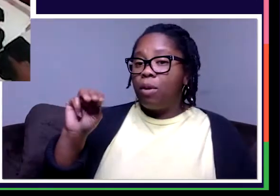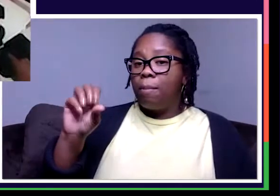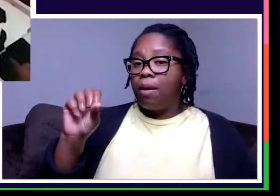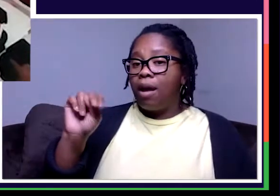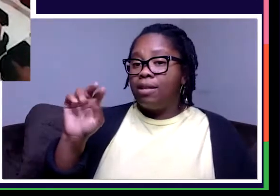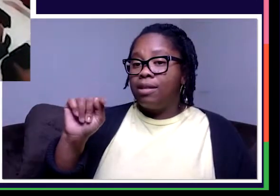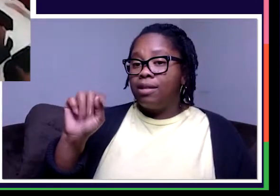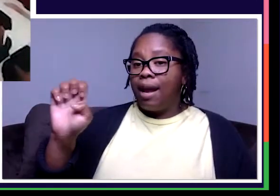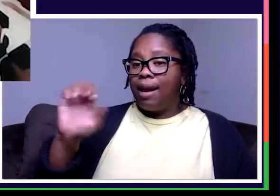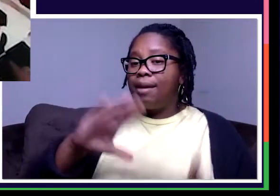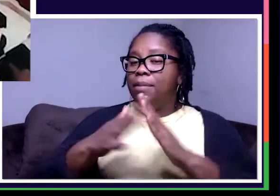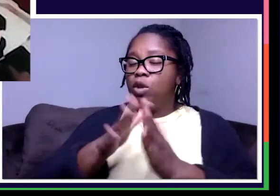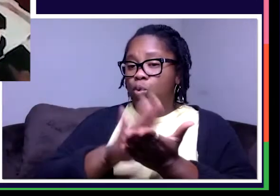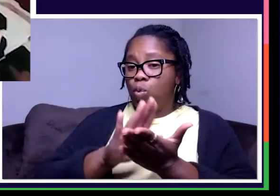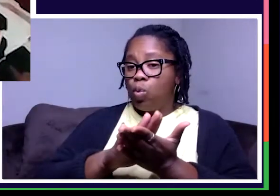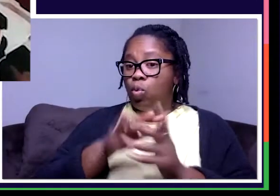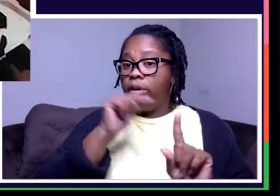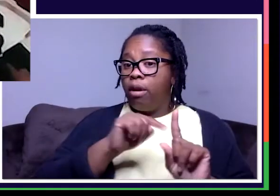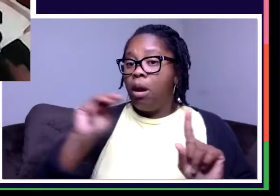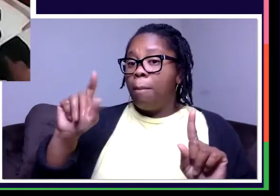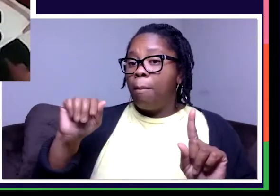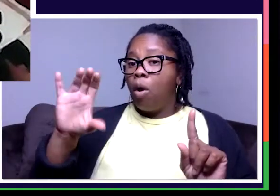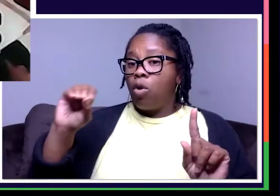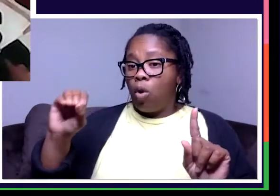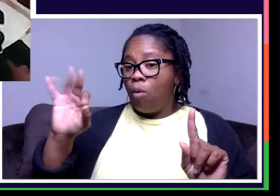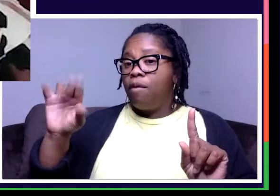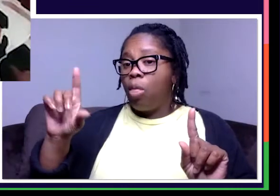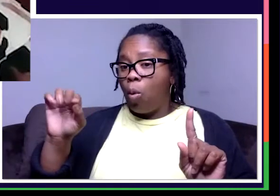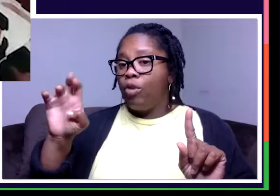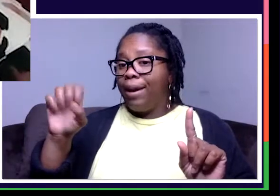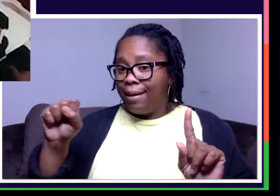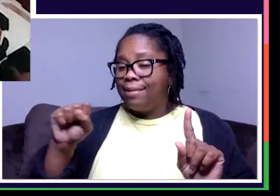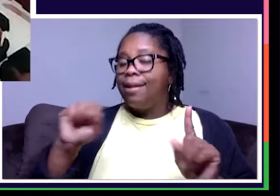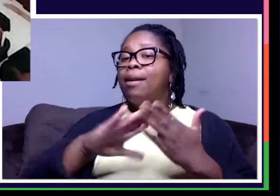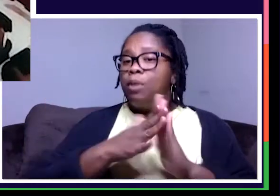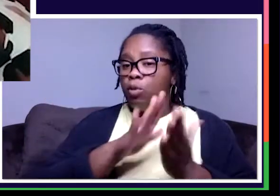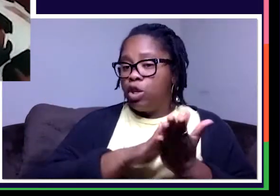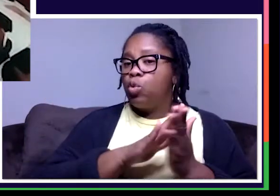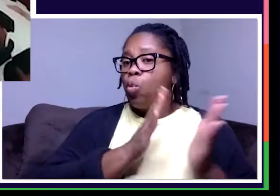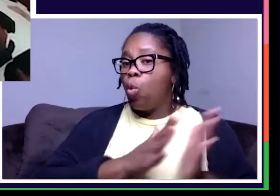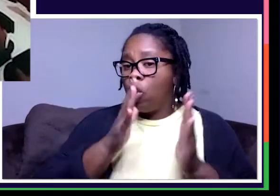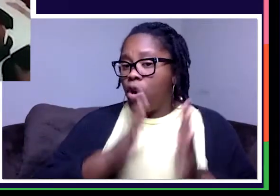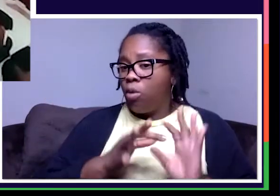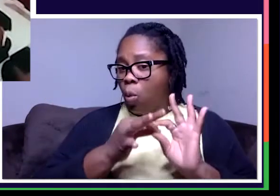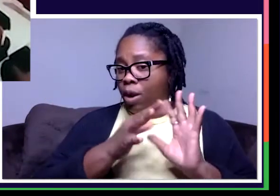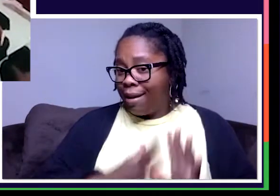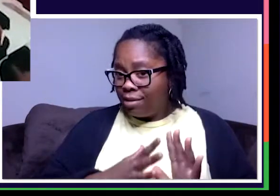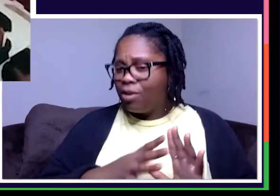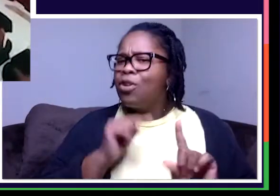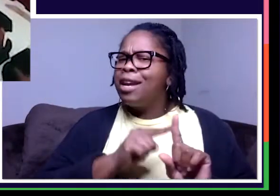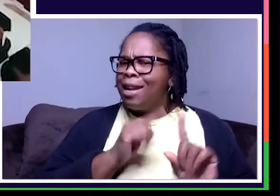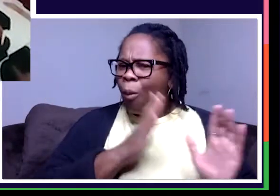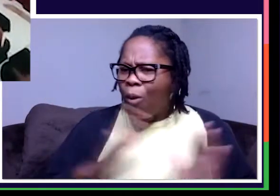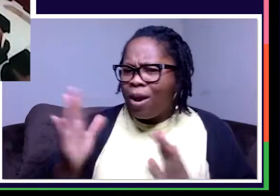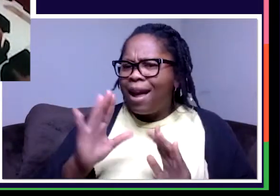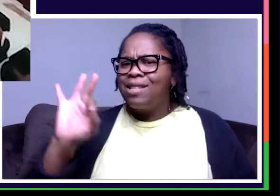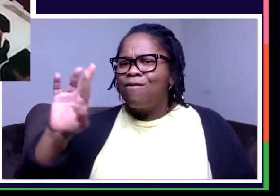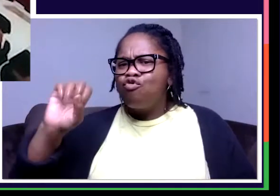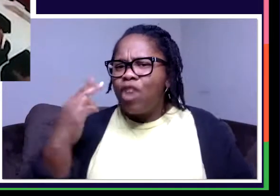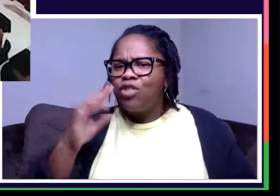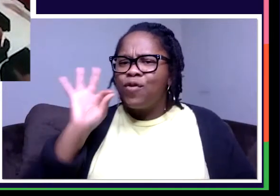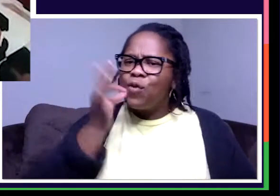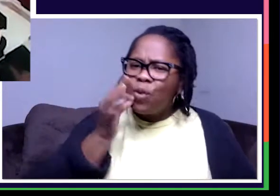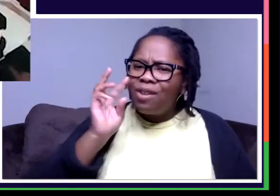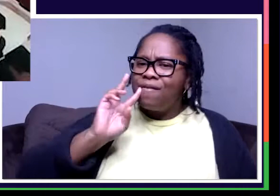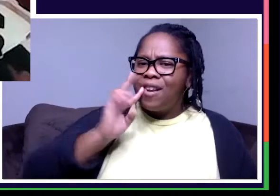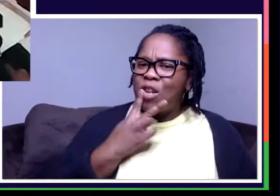At Miramonte Community School, Marco Flores, the community school coordinator, has organized a fresh